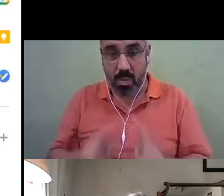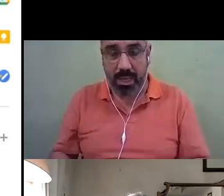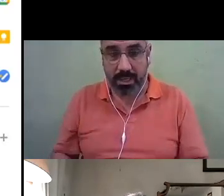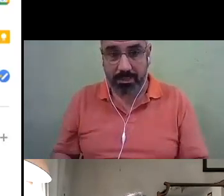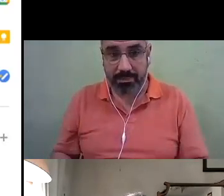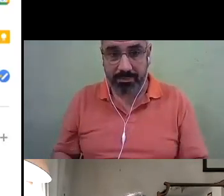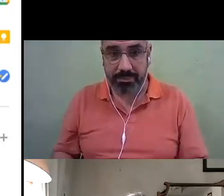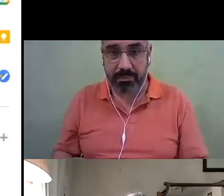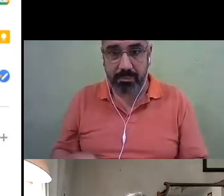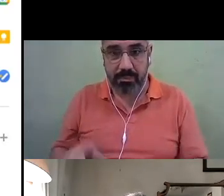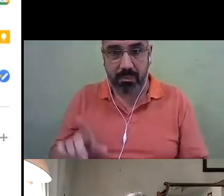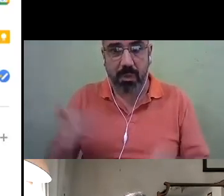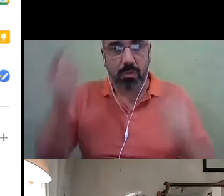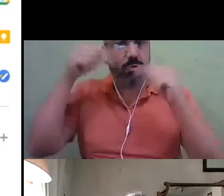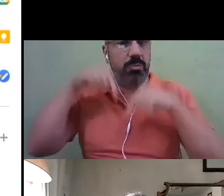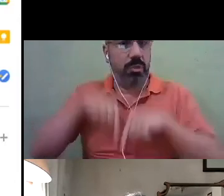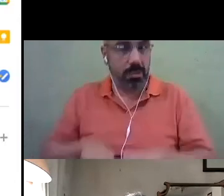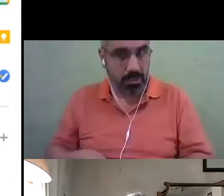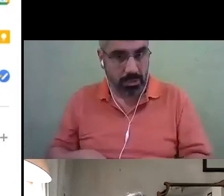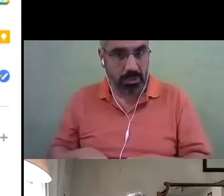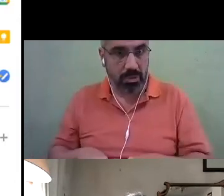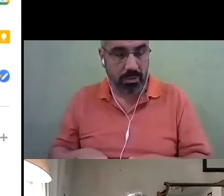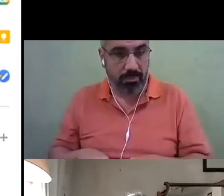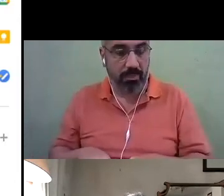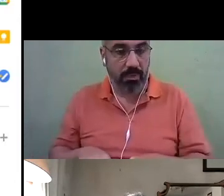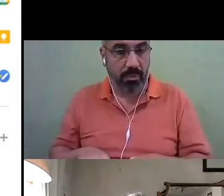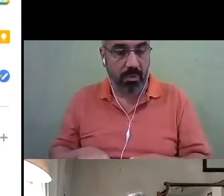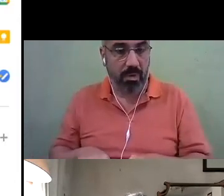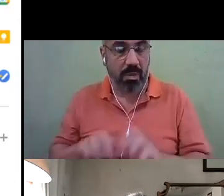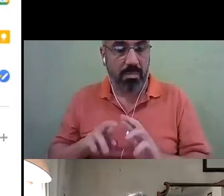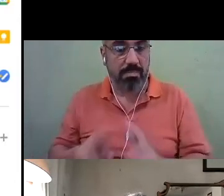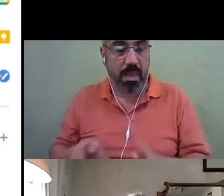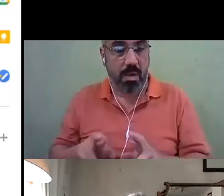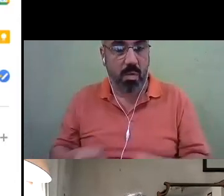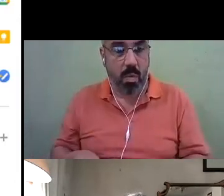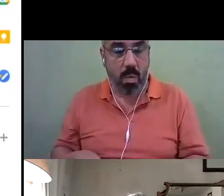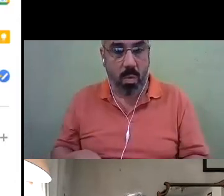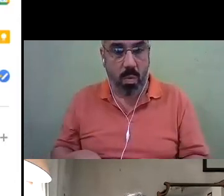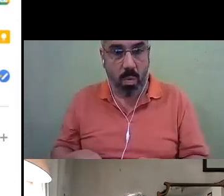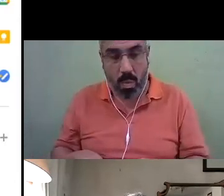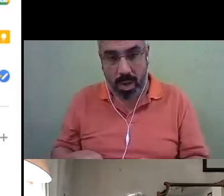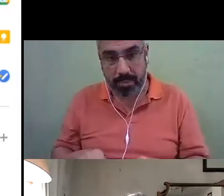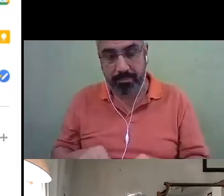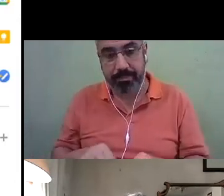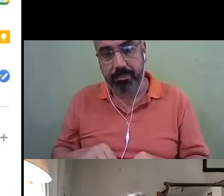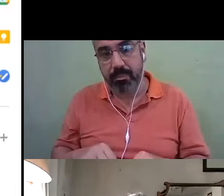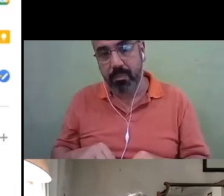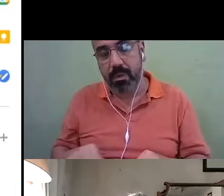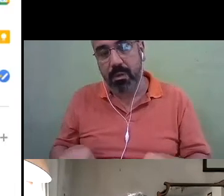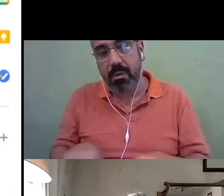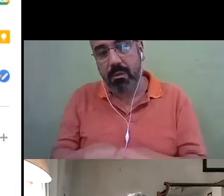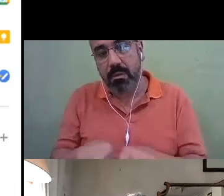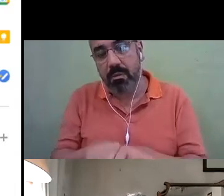subjective, does not come from subjective reflection, but from the social practice itself, and